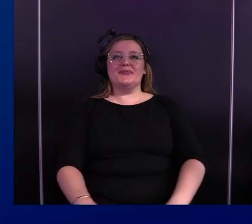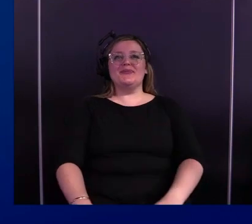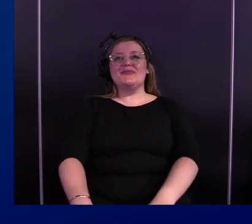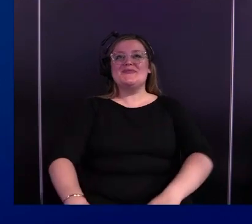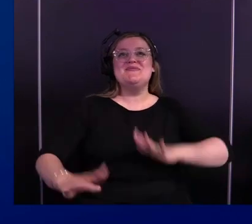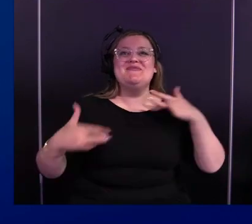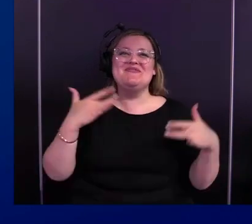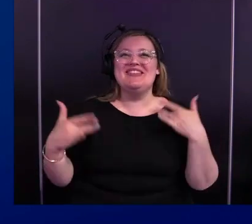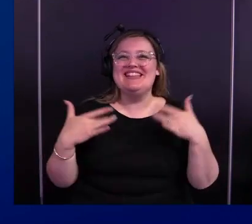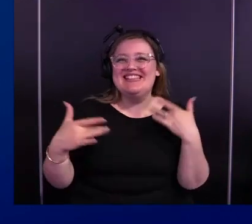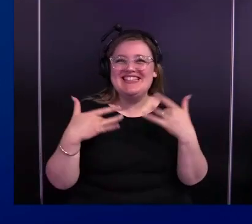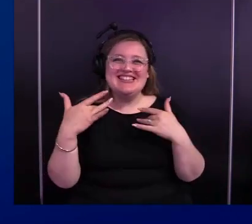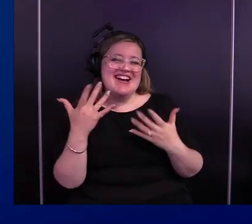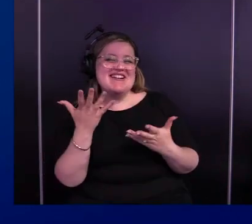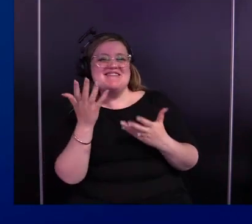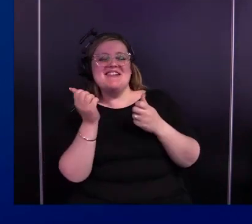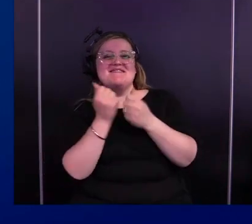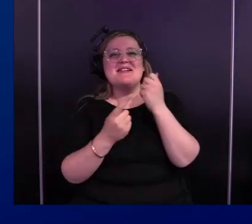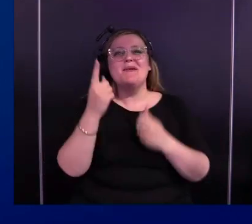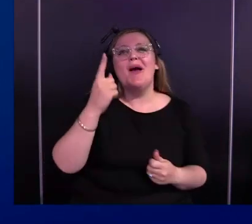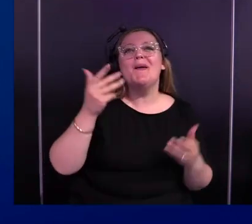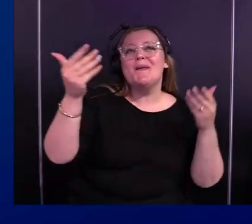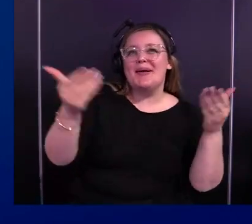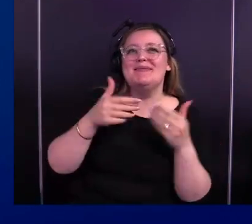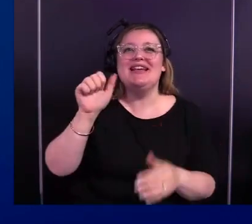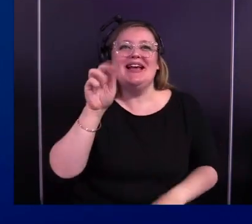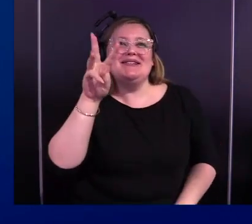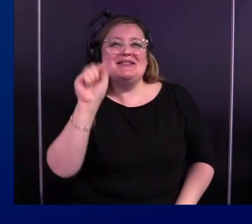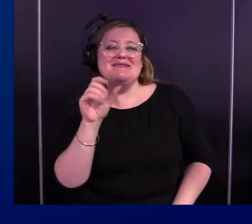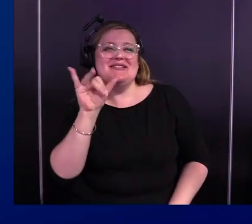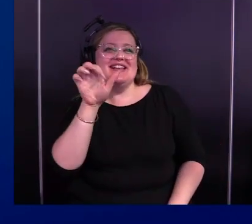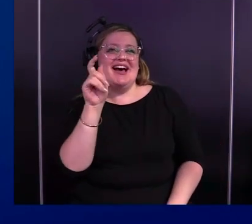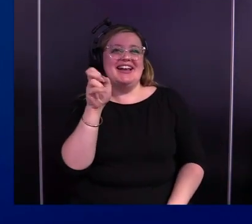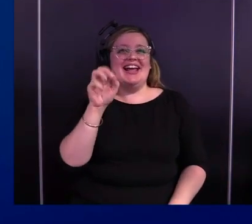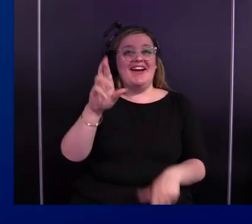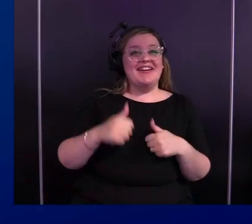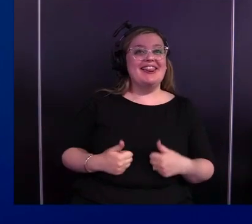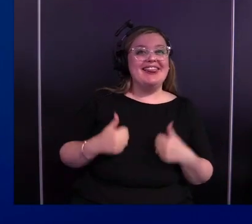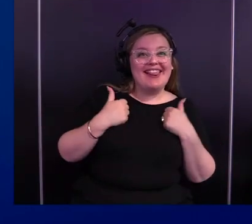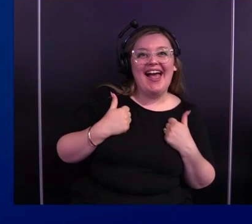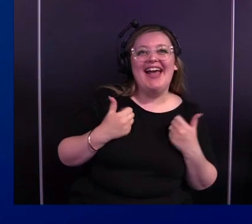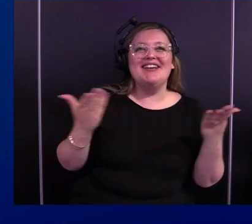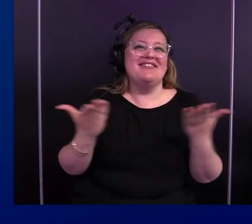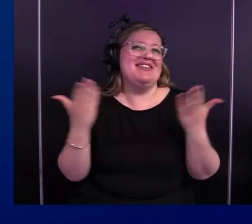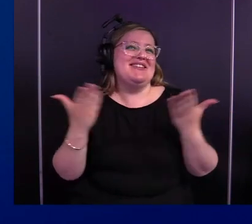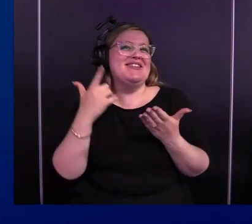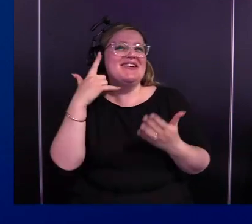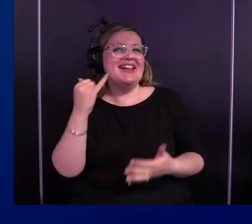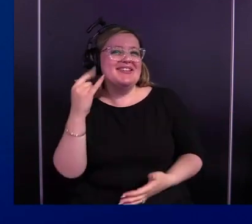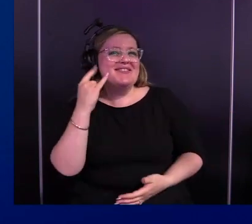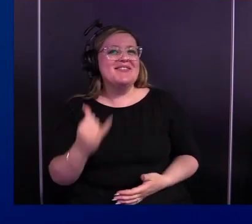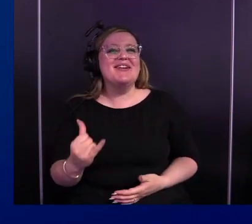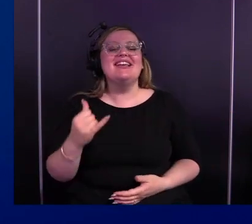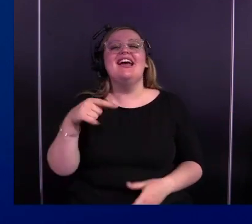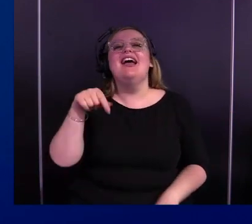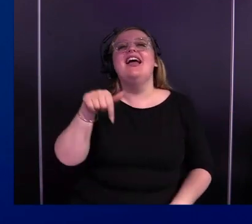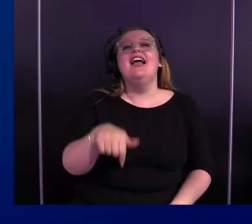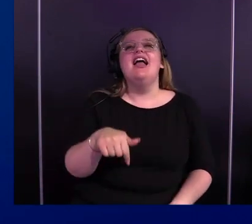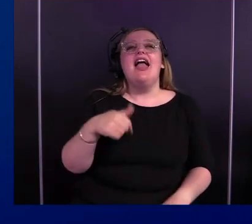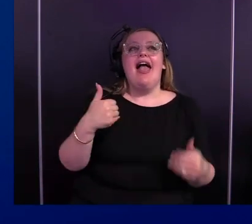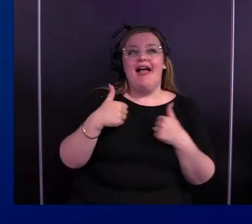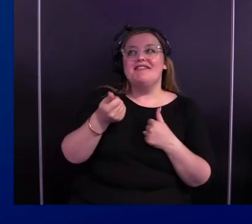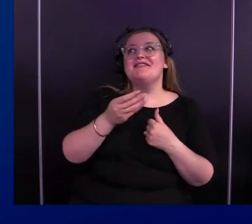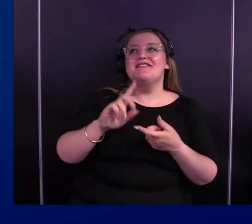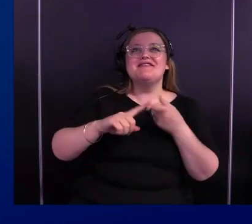What's going on, everyone? Welcome back to AWS On Air live from Reinforce 2023 in Anaheim, California. Here, we have a few of my friends